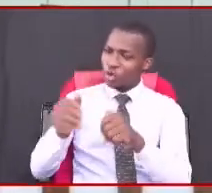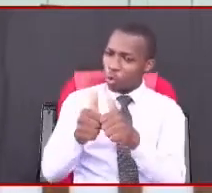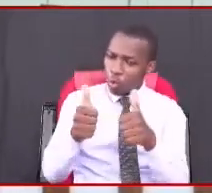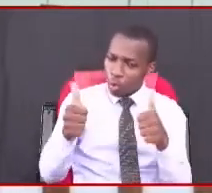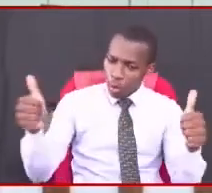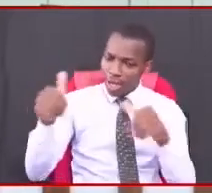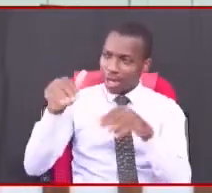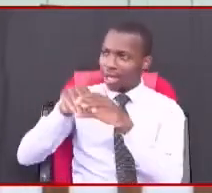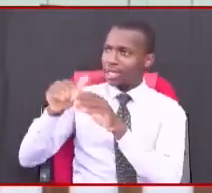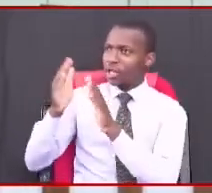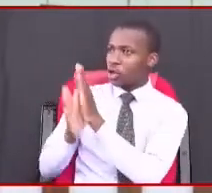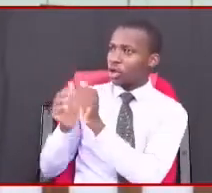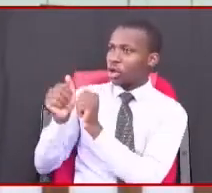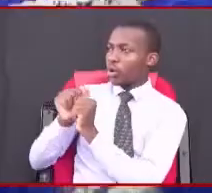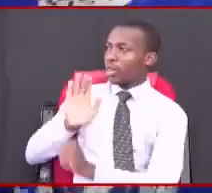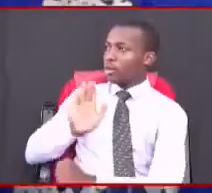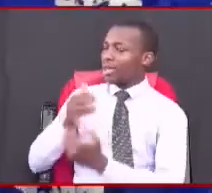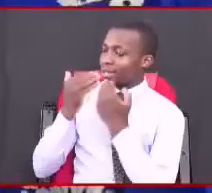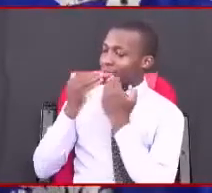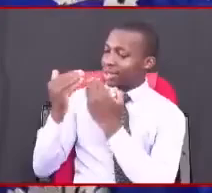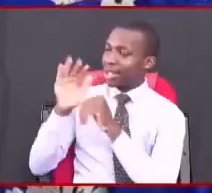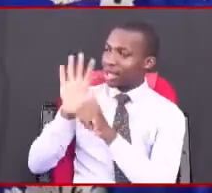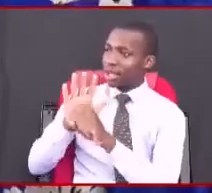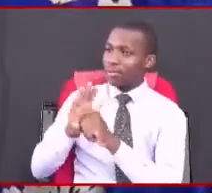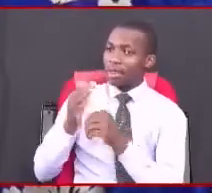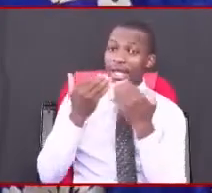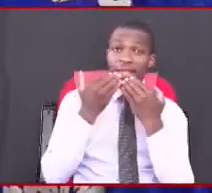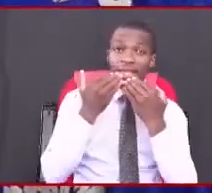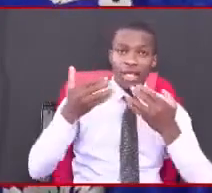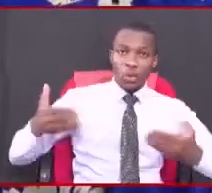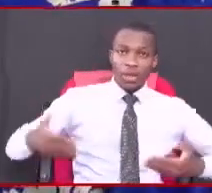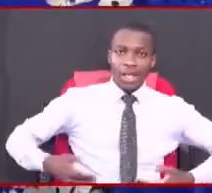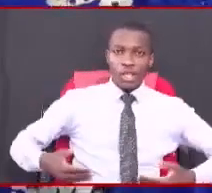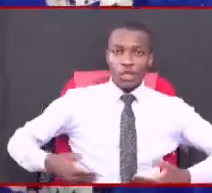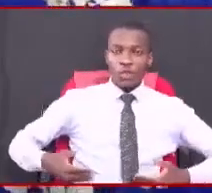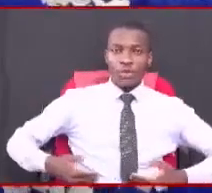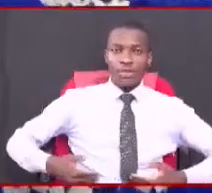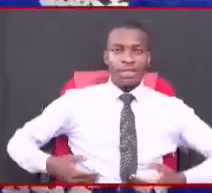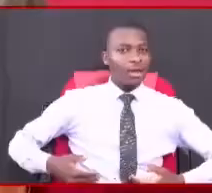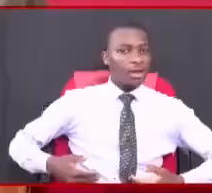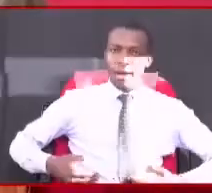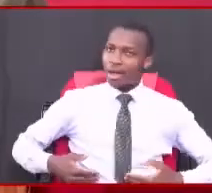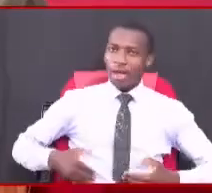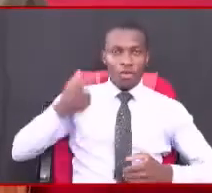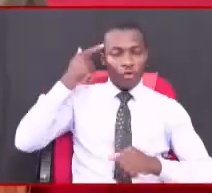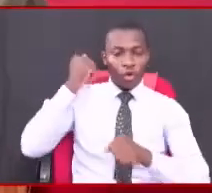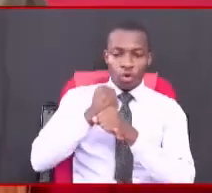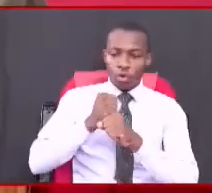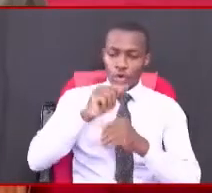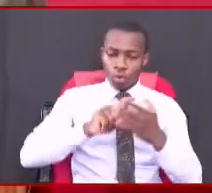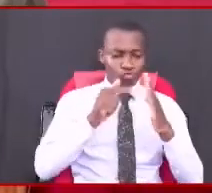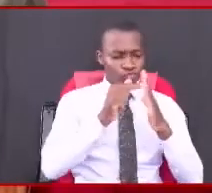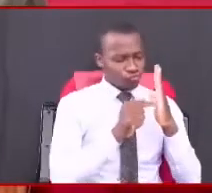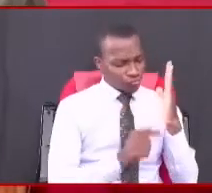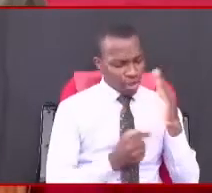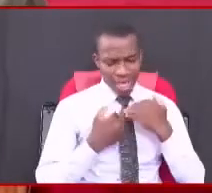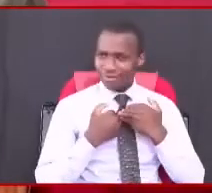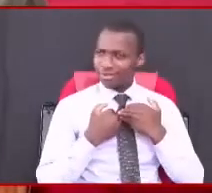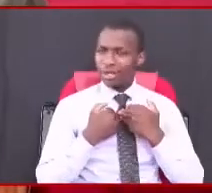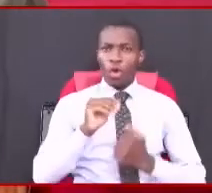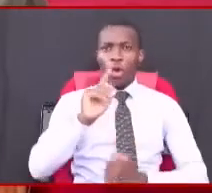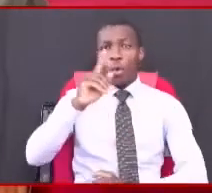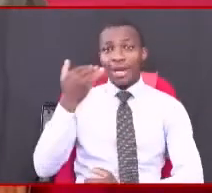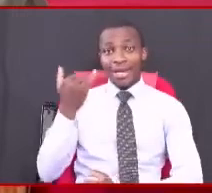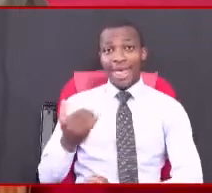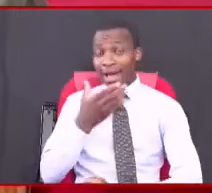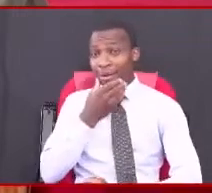ladies. Thank you so much. Thank you, young people, for being or doing what you have done. And one young man complained to